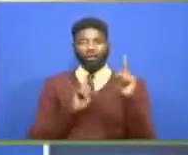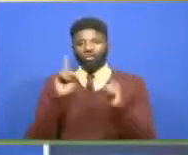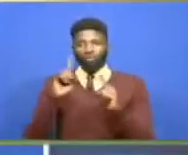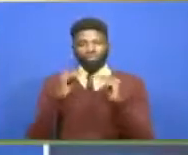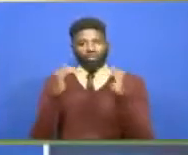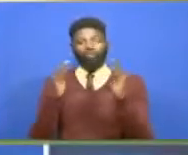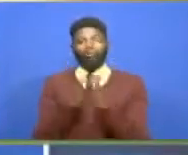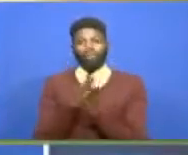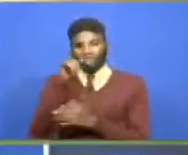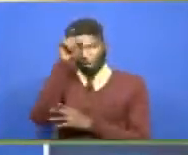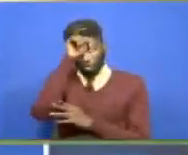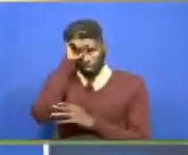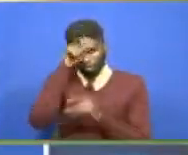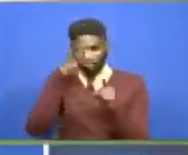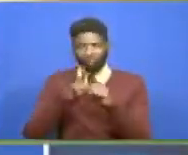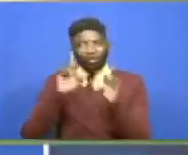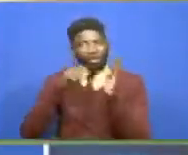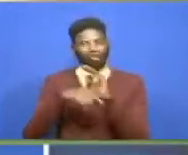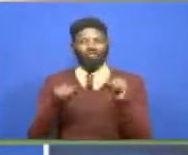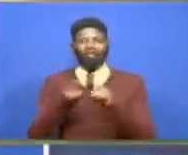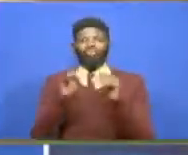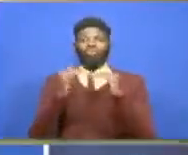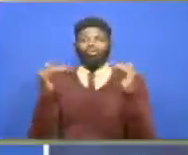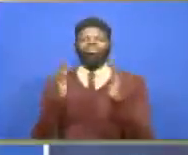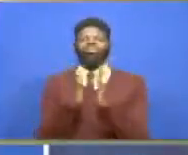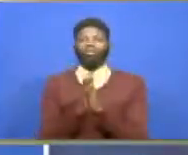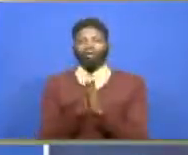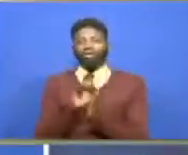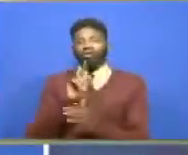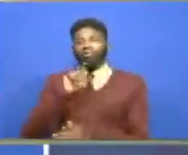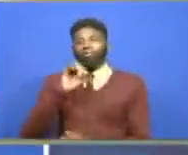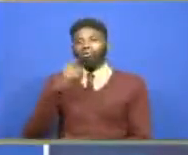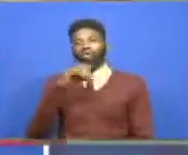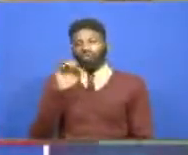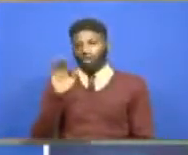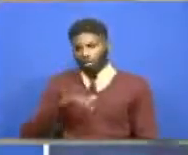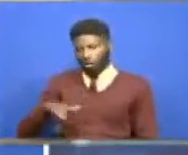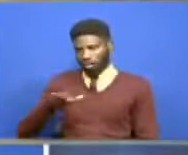before registering a similar against Togo in Nairobi.